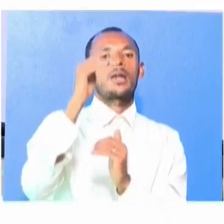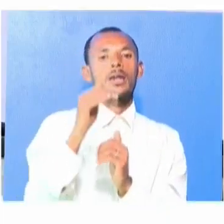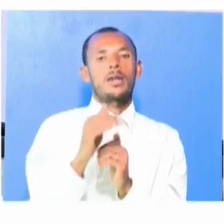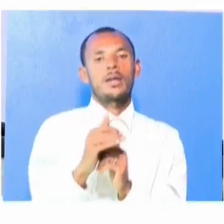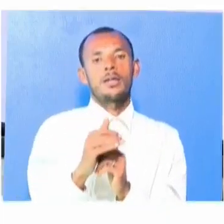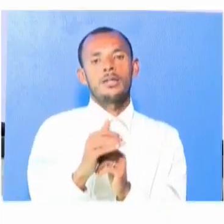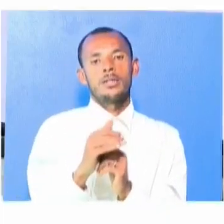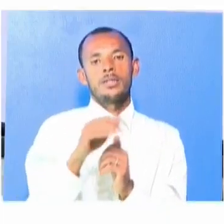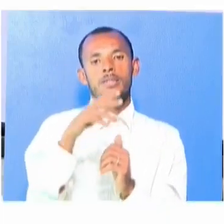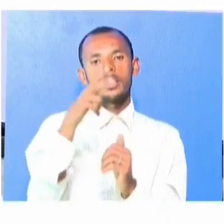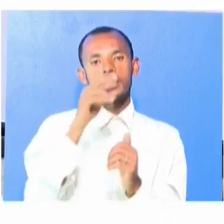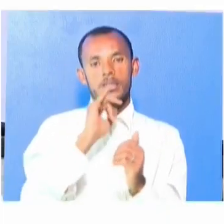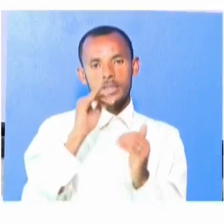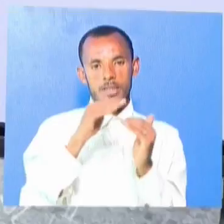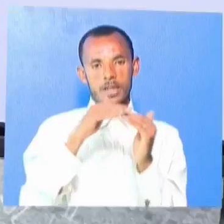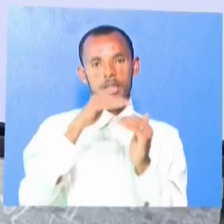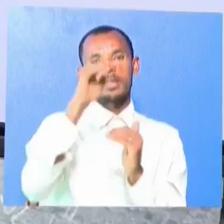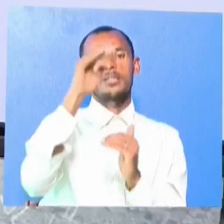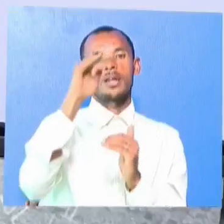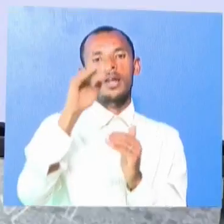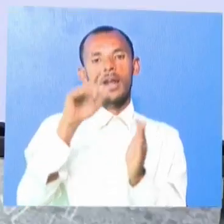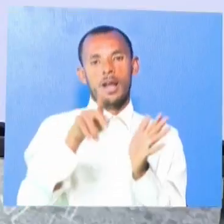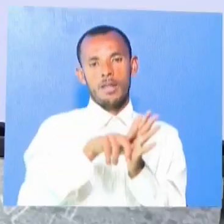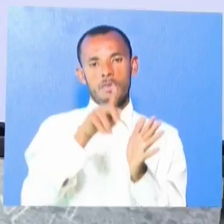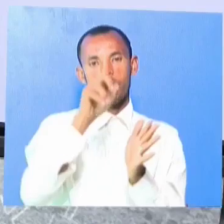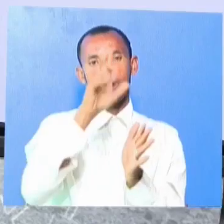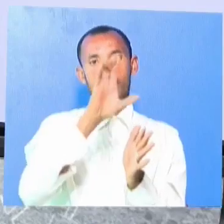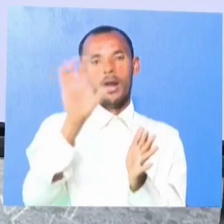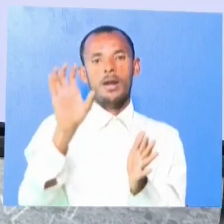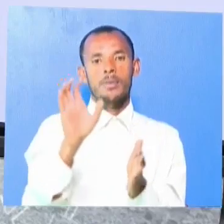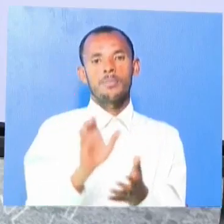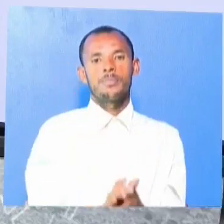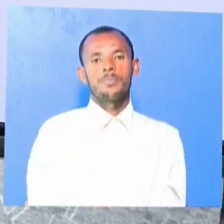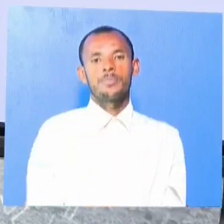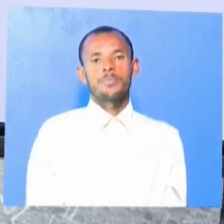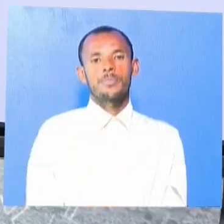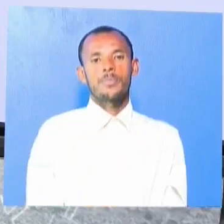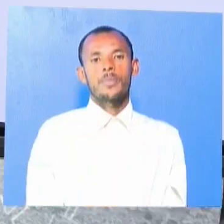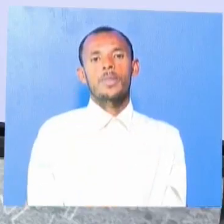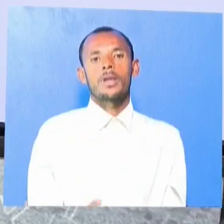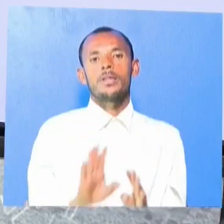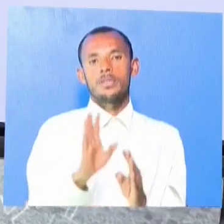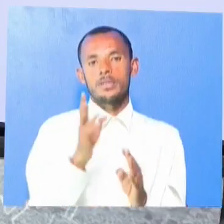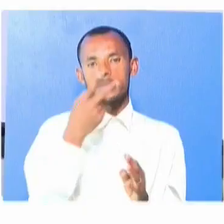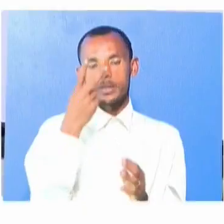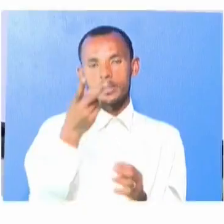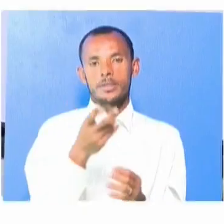is greater than negative 100. So let's see this one.